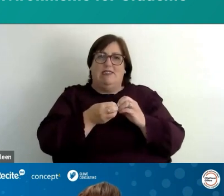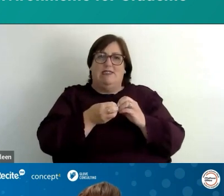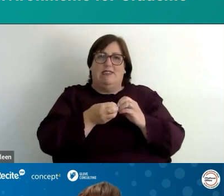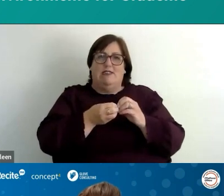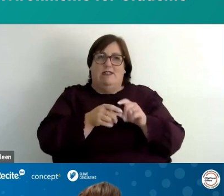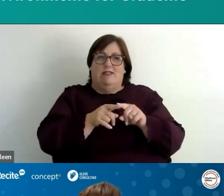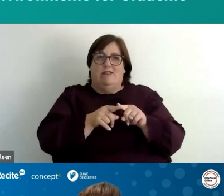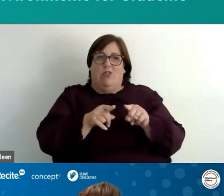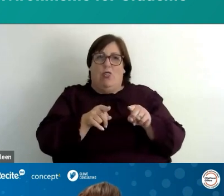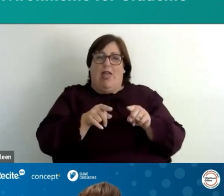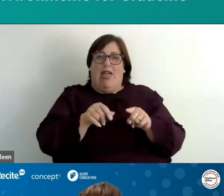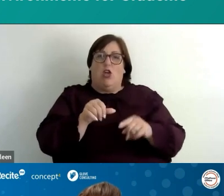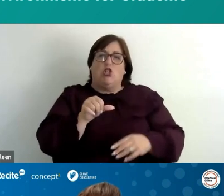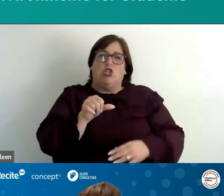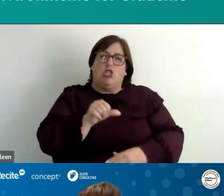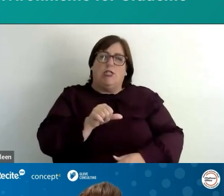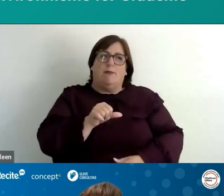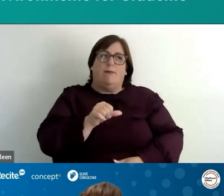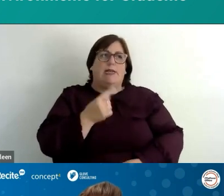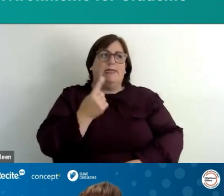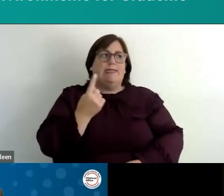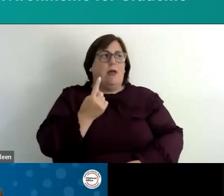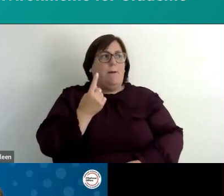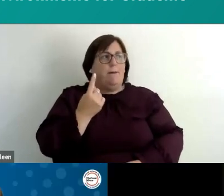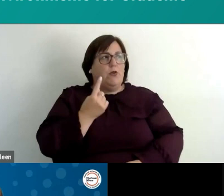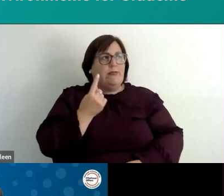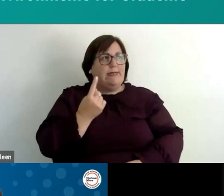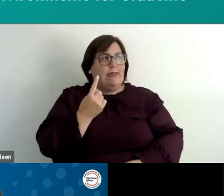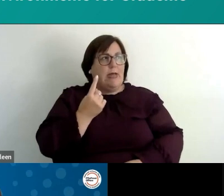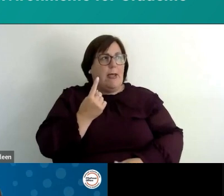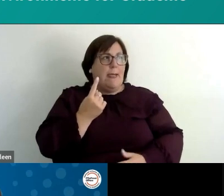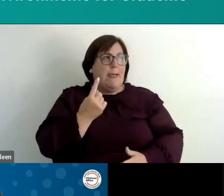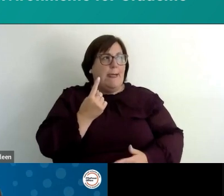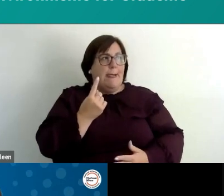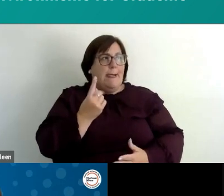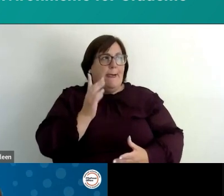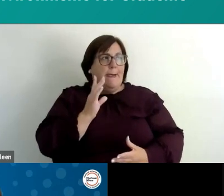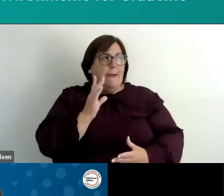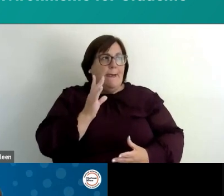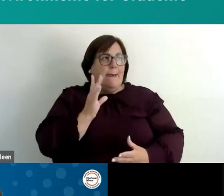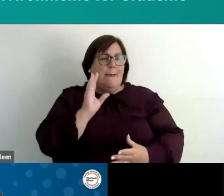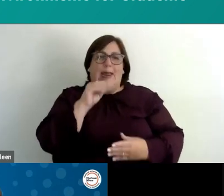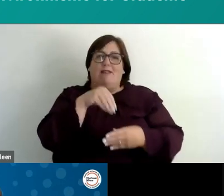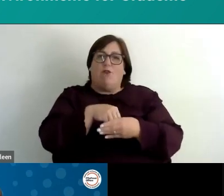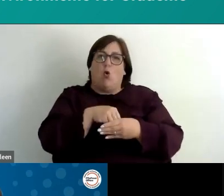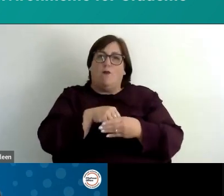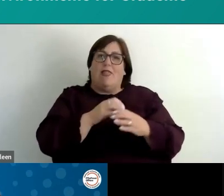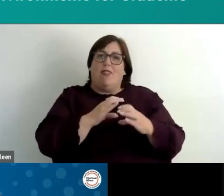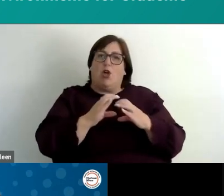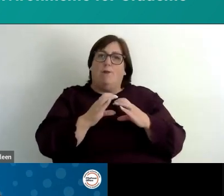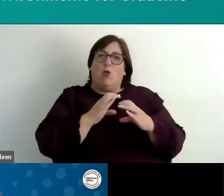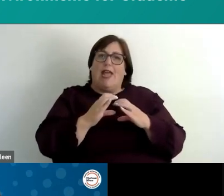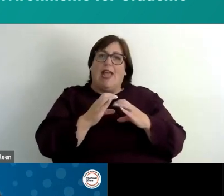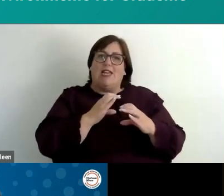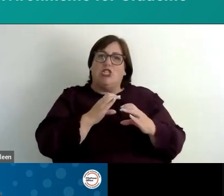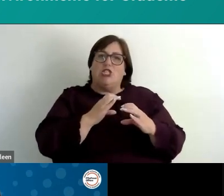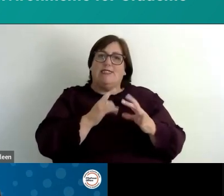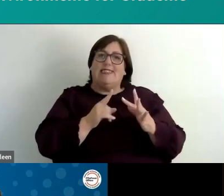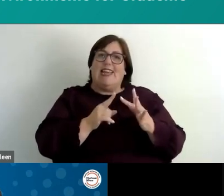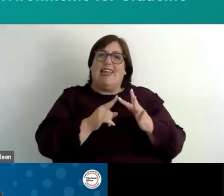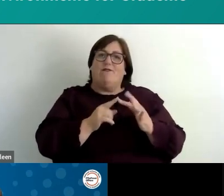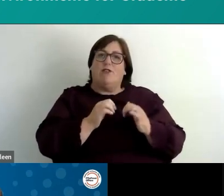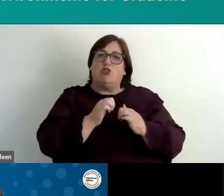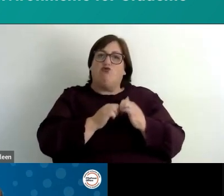a certain extent, someone who is involved in the communications infrastructure. So, take you